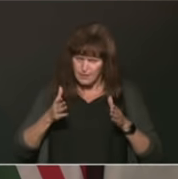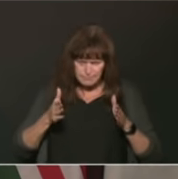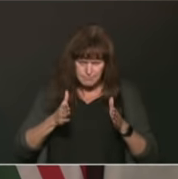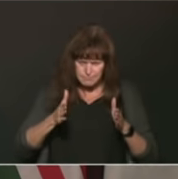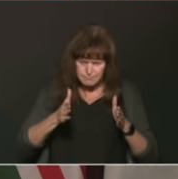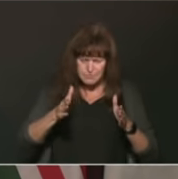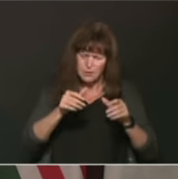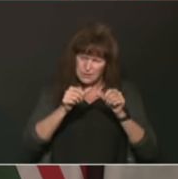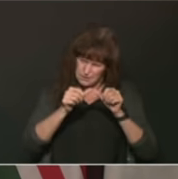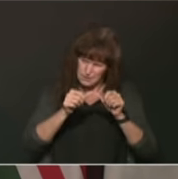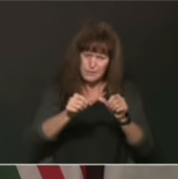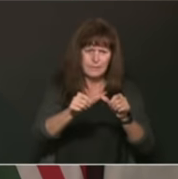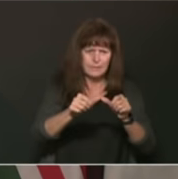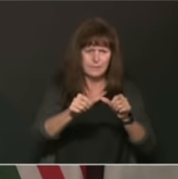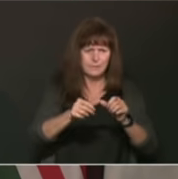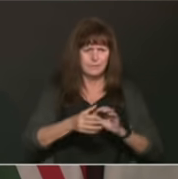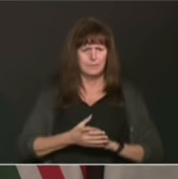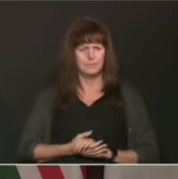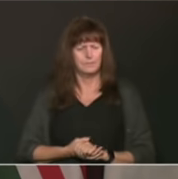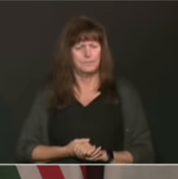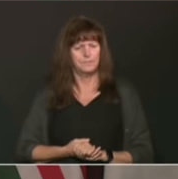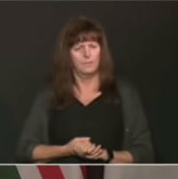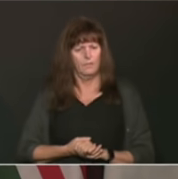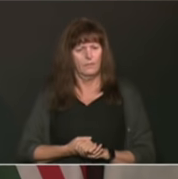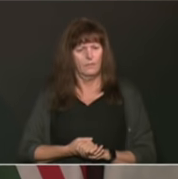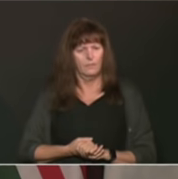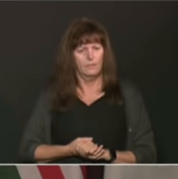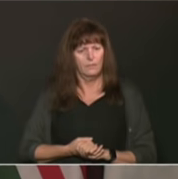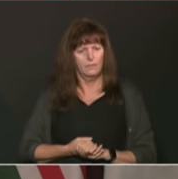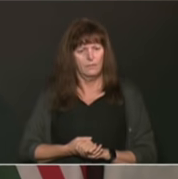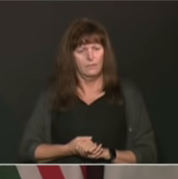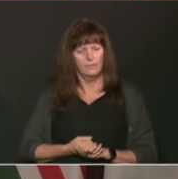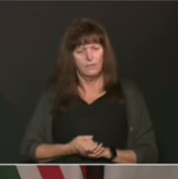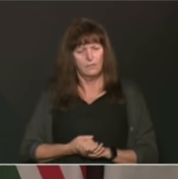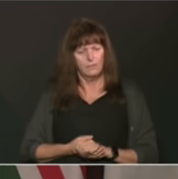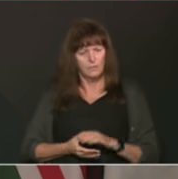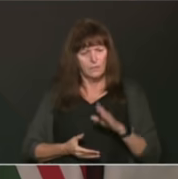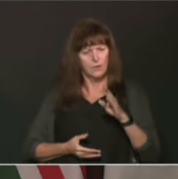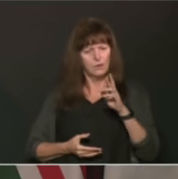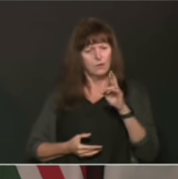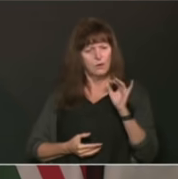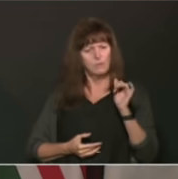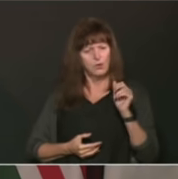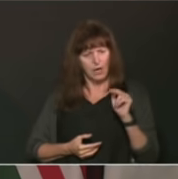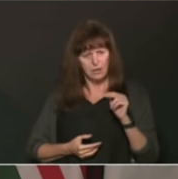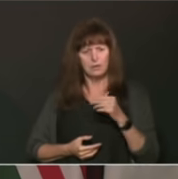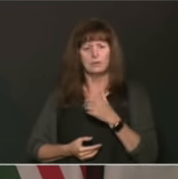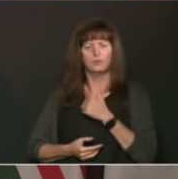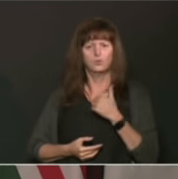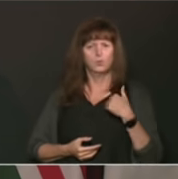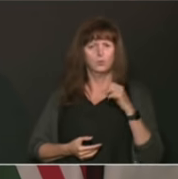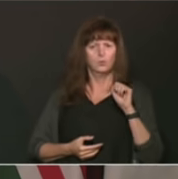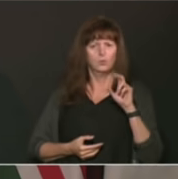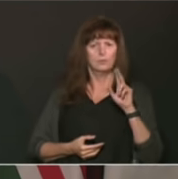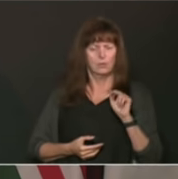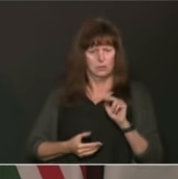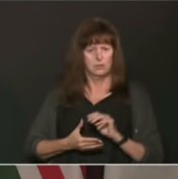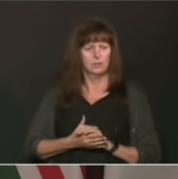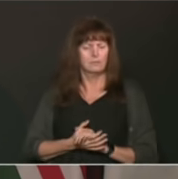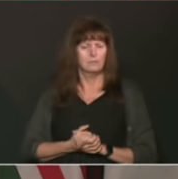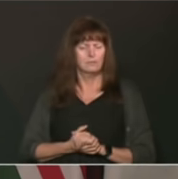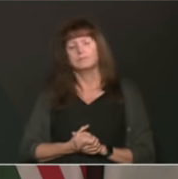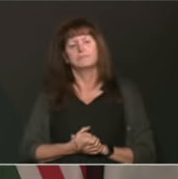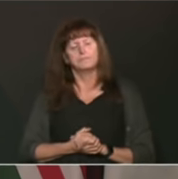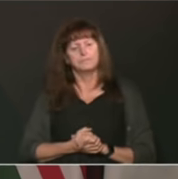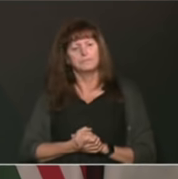Your next question comes from Brian Lilly with the Toronto Sun. Please go ahead. Dr. Moore, I'd like